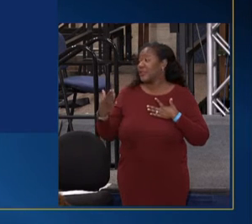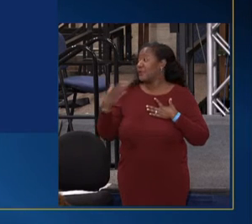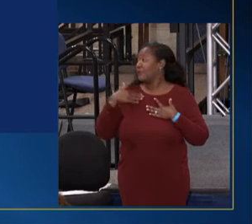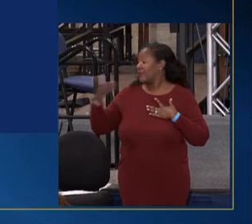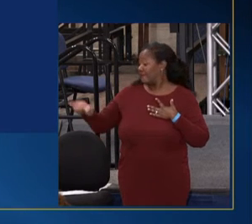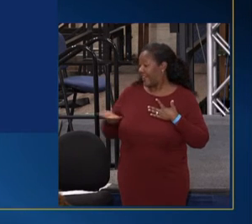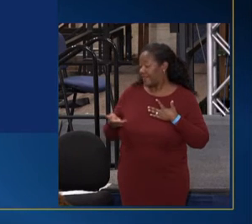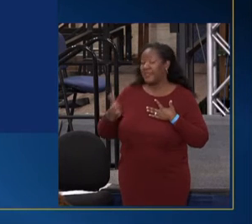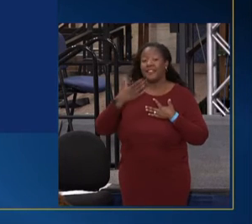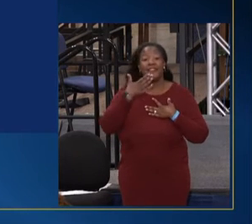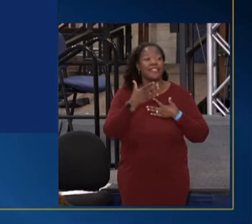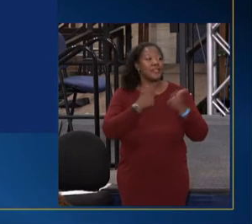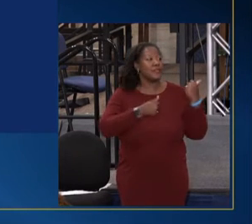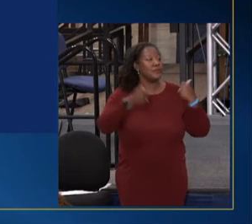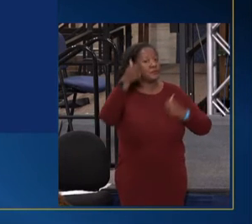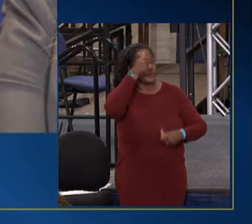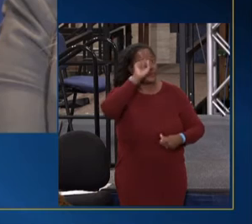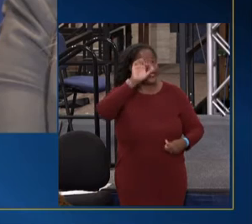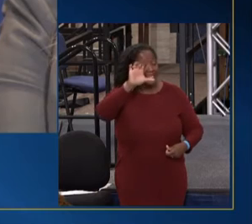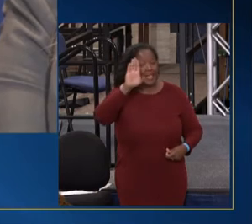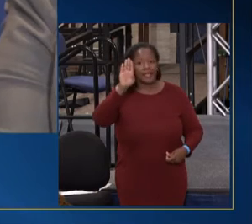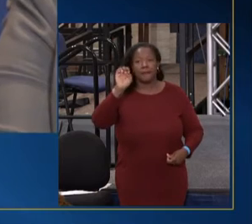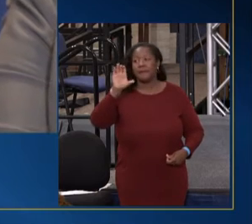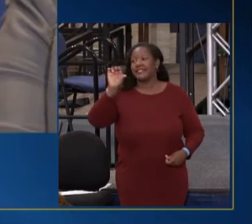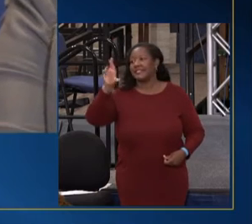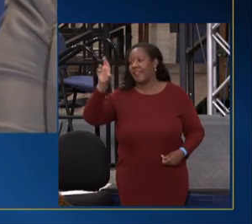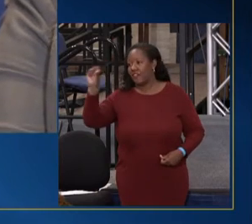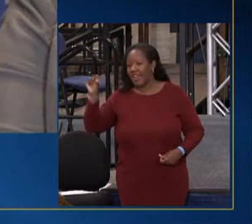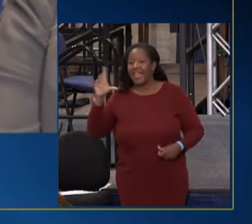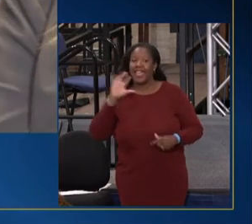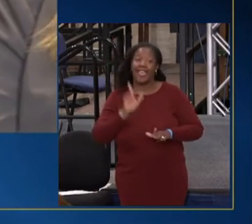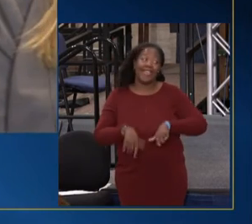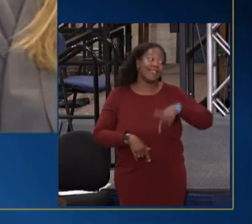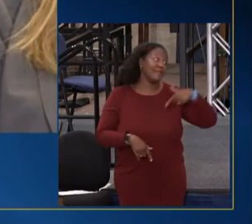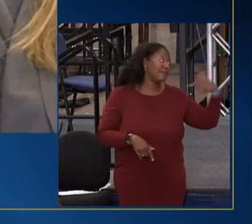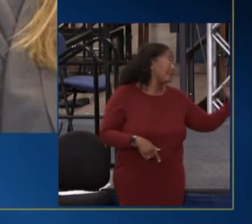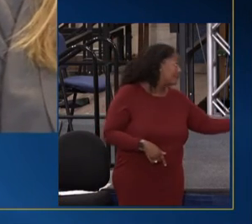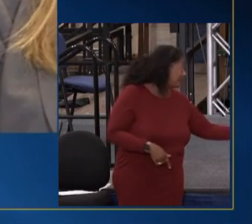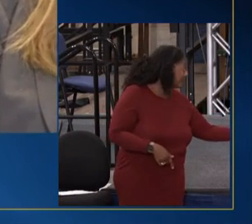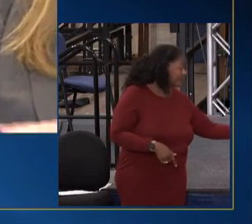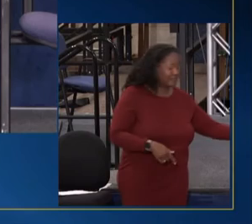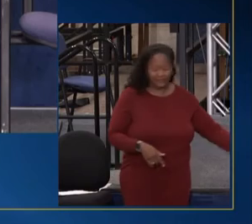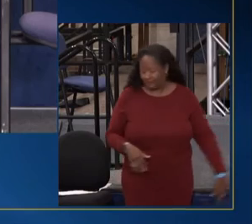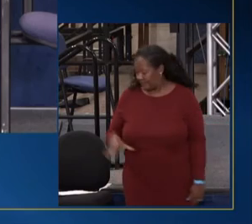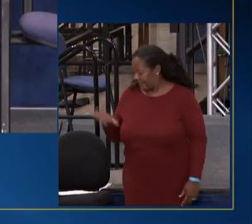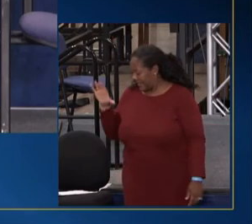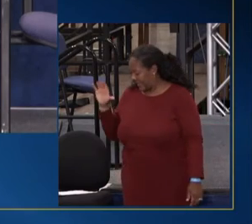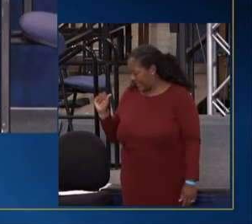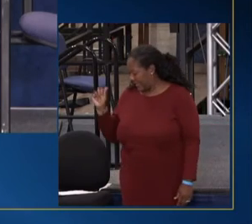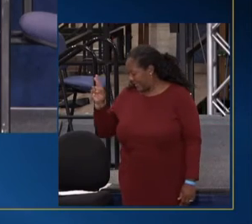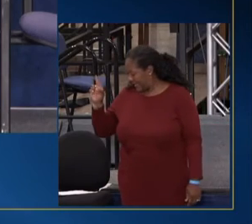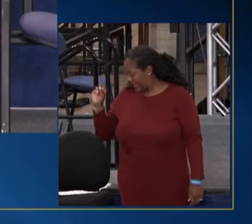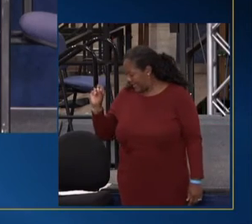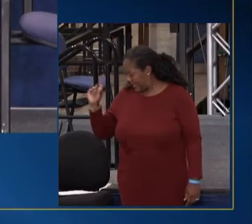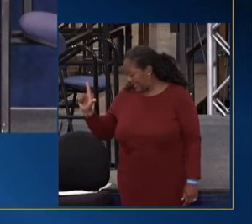Thanks to Secretary Becerra, and I will hand the mic over to Carol Johnson, who has her own mic.